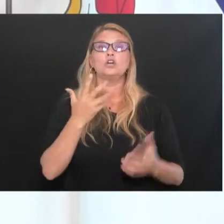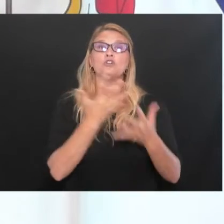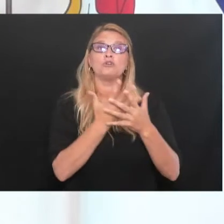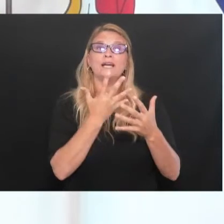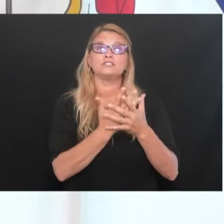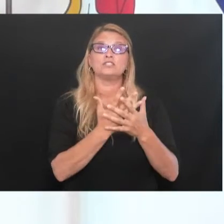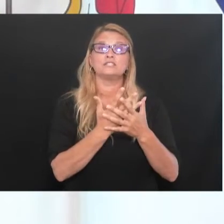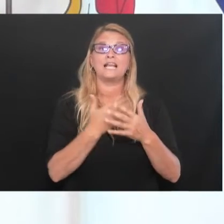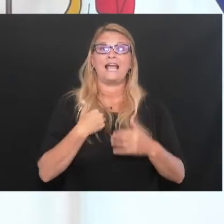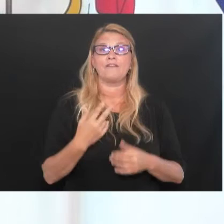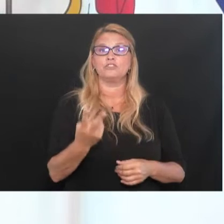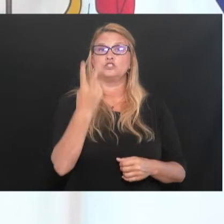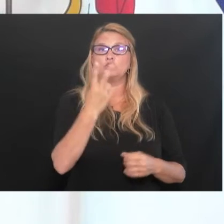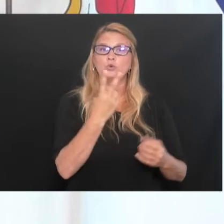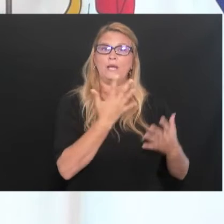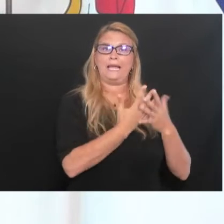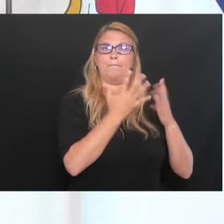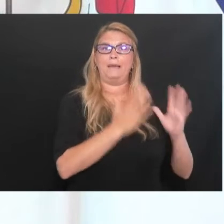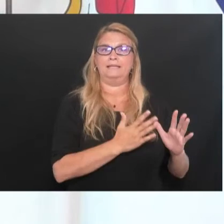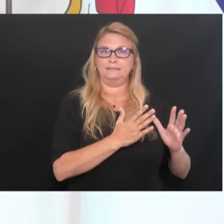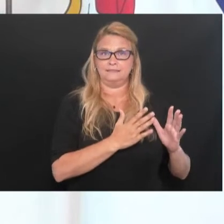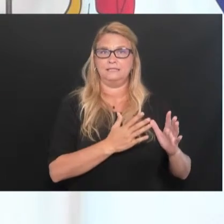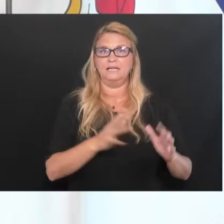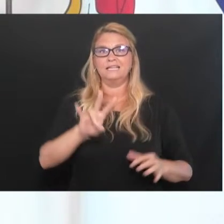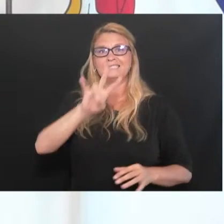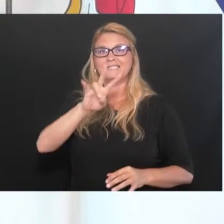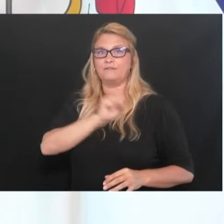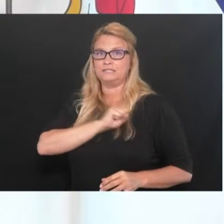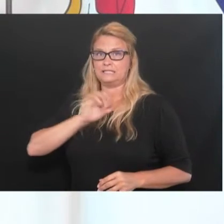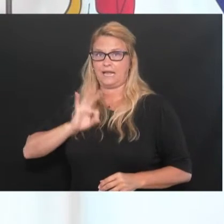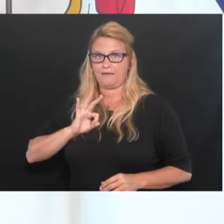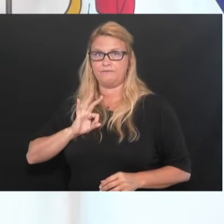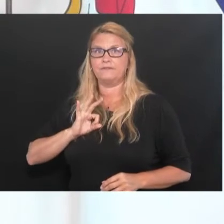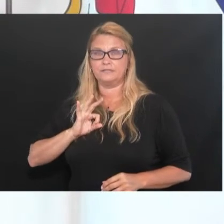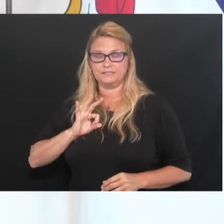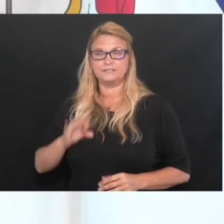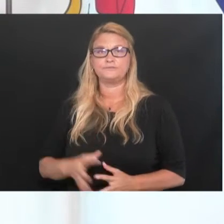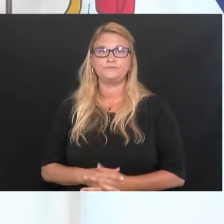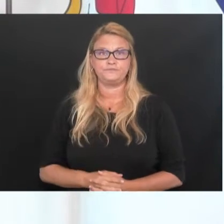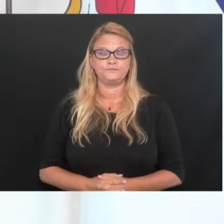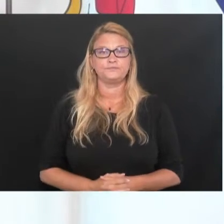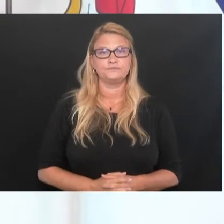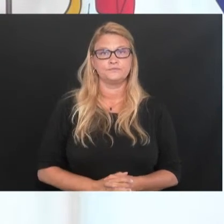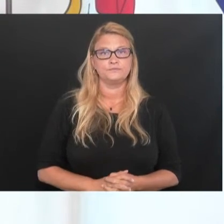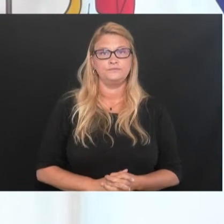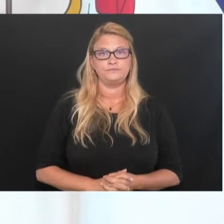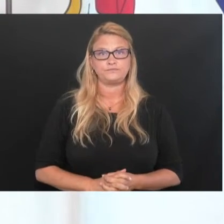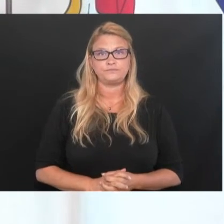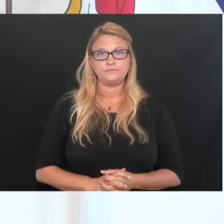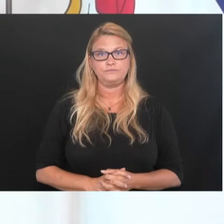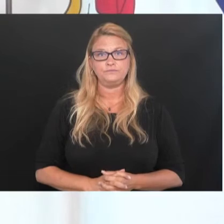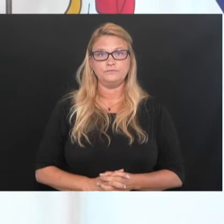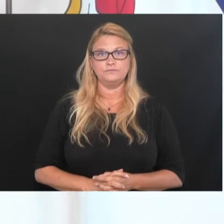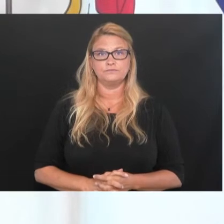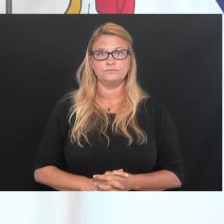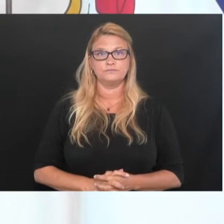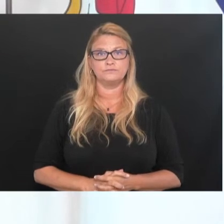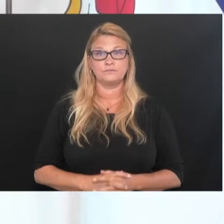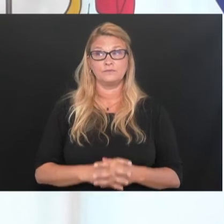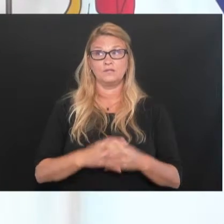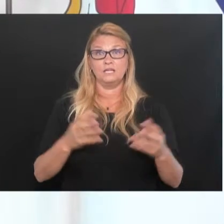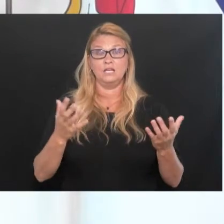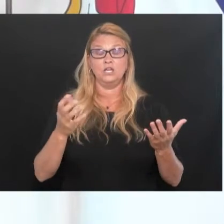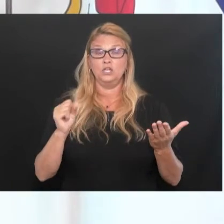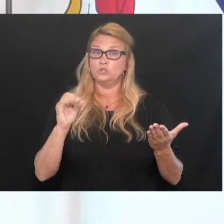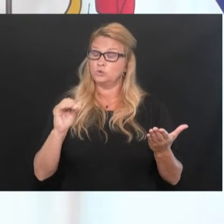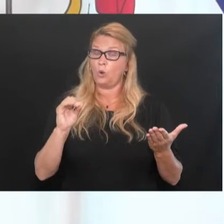we only have 2 inmates and 7 staff people, you know, that have this, that have COVID now, and